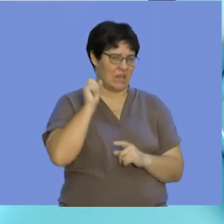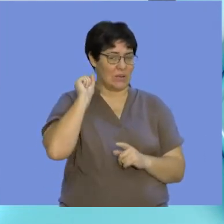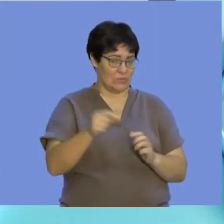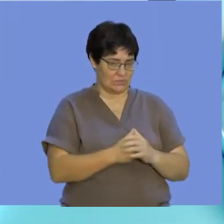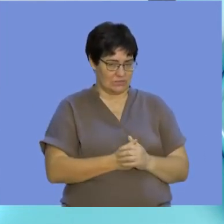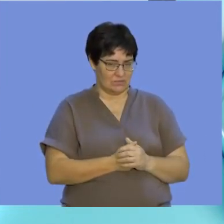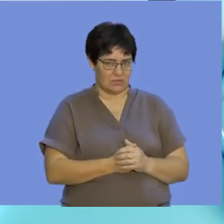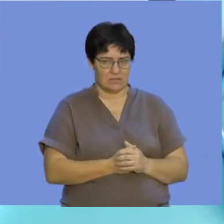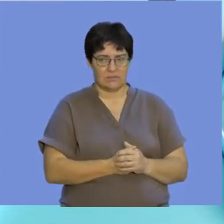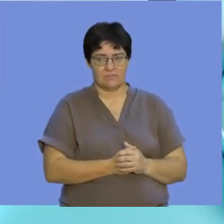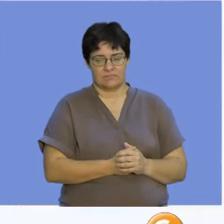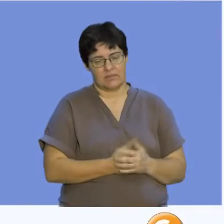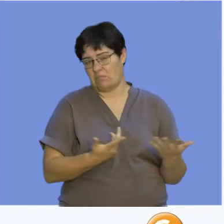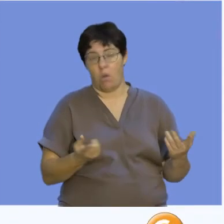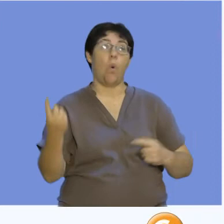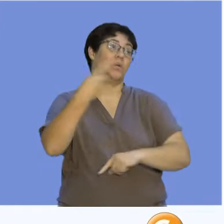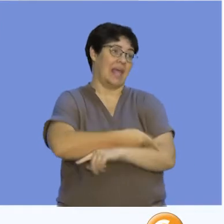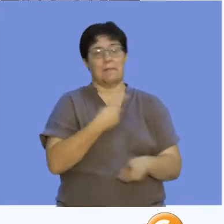this all day, but we're not going to. So